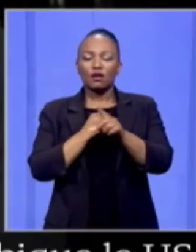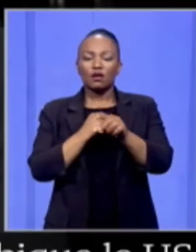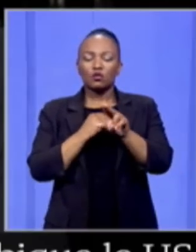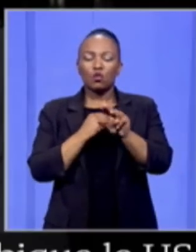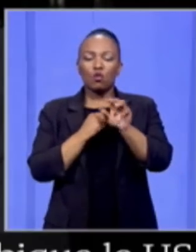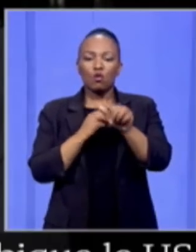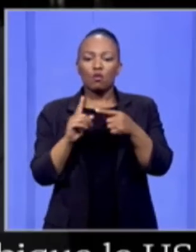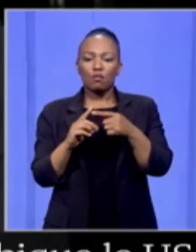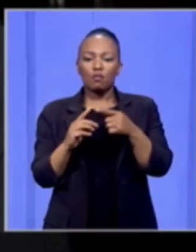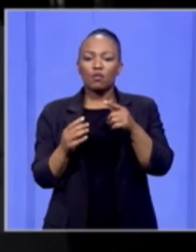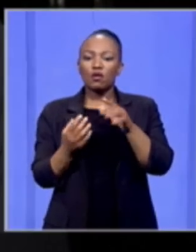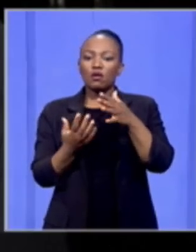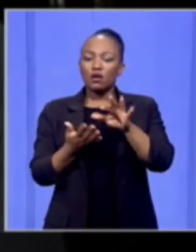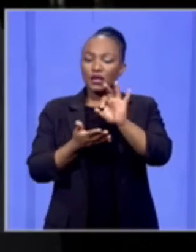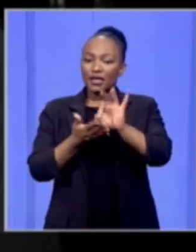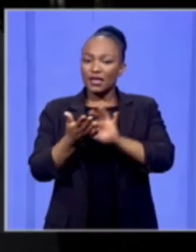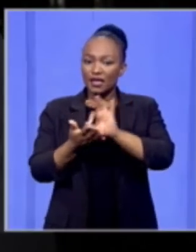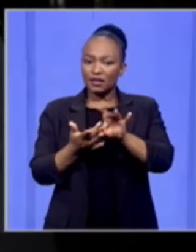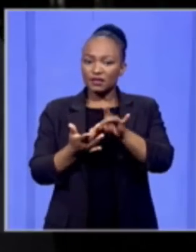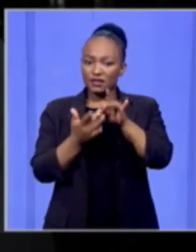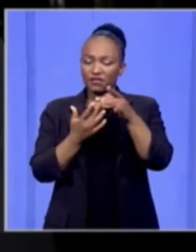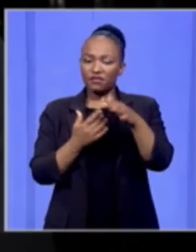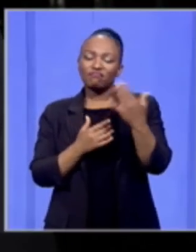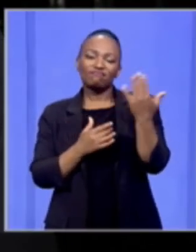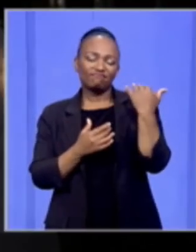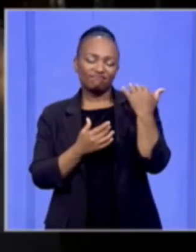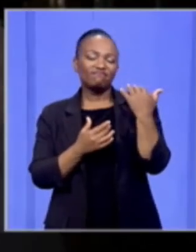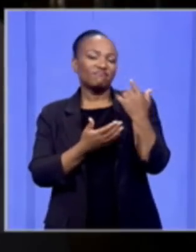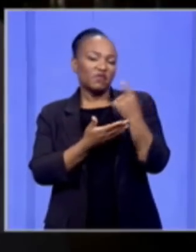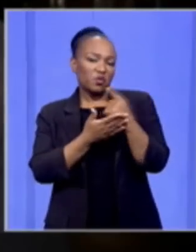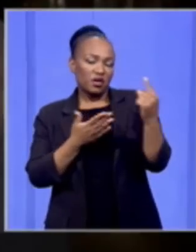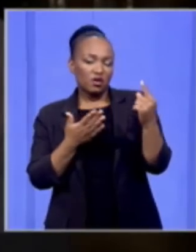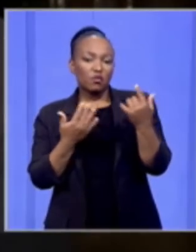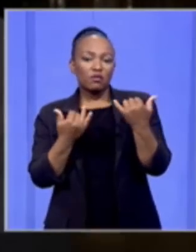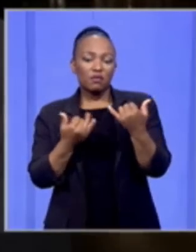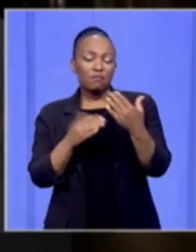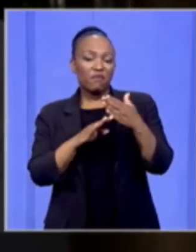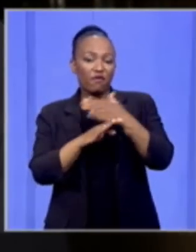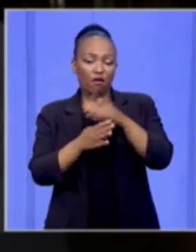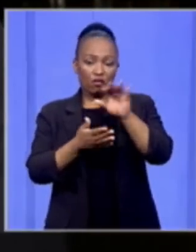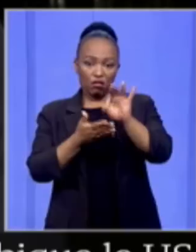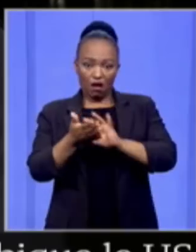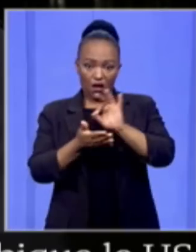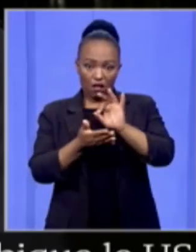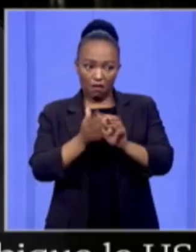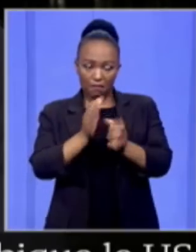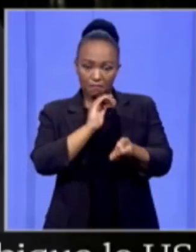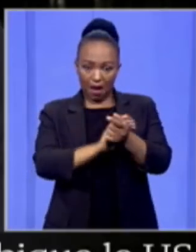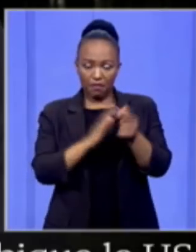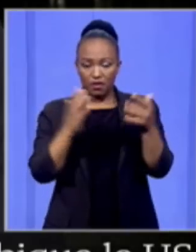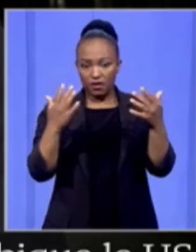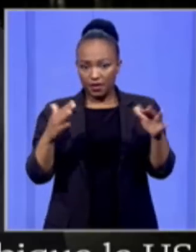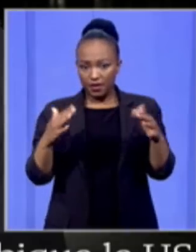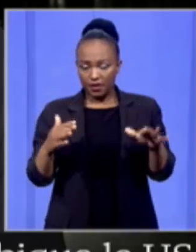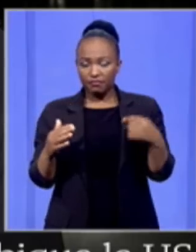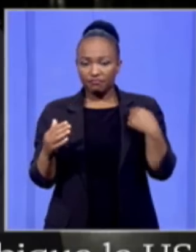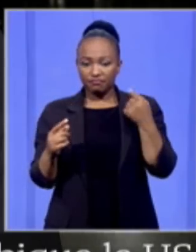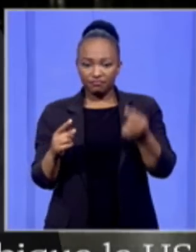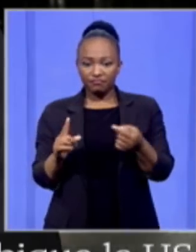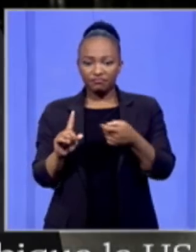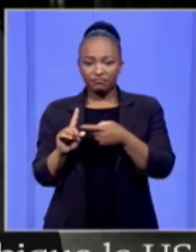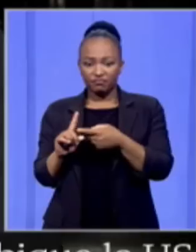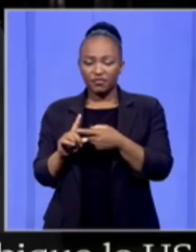kgethwa bekeng tse fetileng ka mora ho ba naha ena e dikgethong. Tebello ke hore baetapele ba lebatowa lena